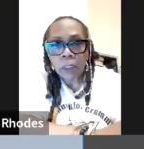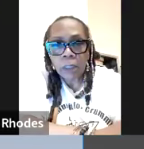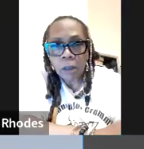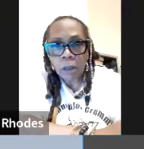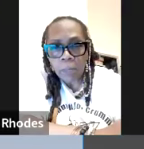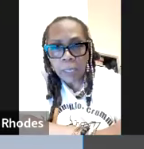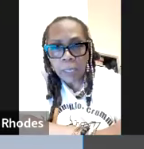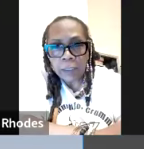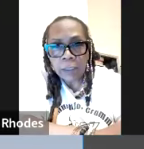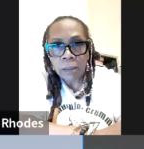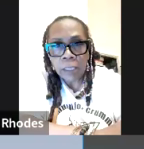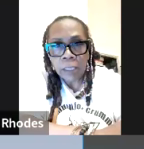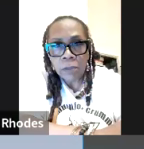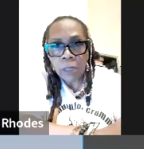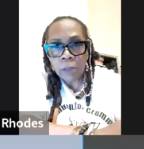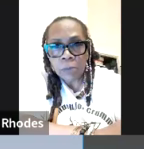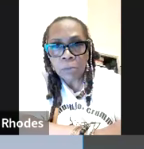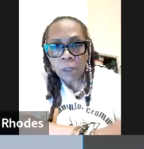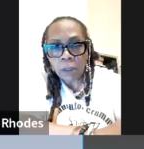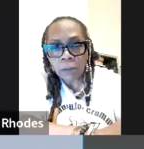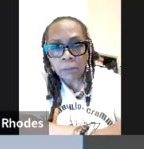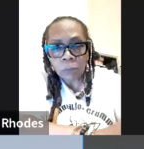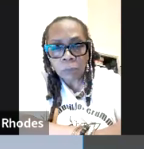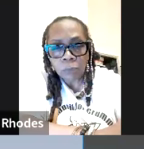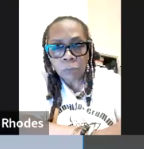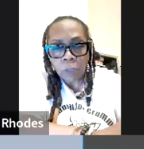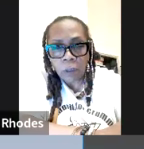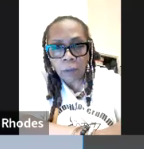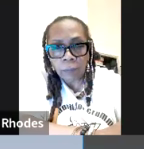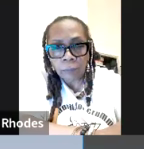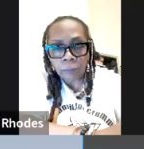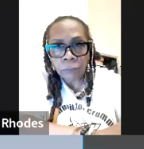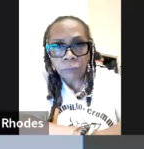Can you Okay, see? Andy, can you help Suman?